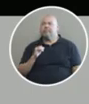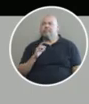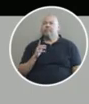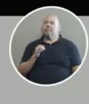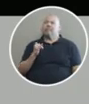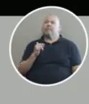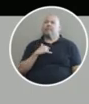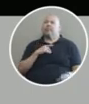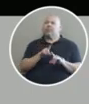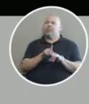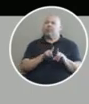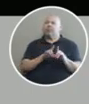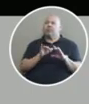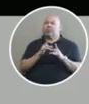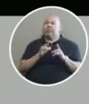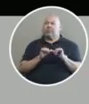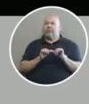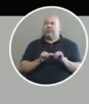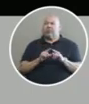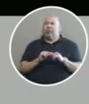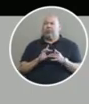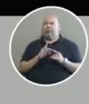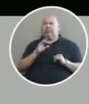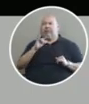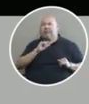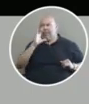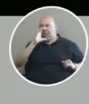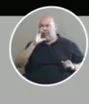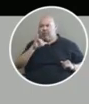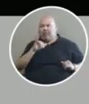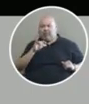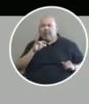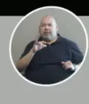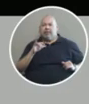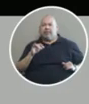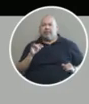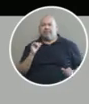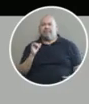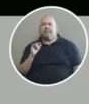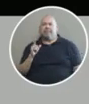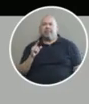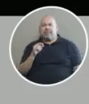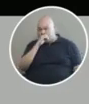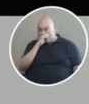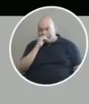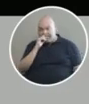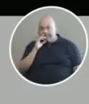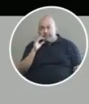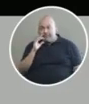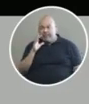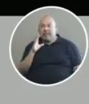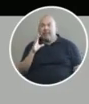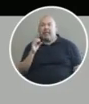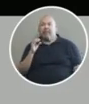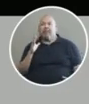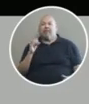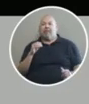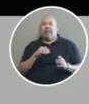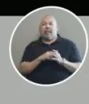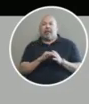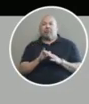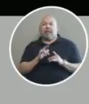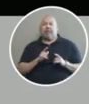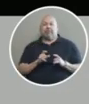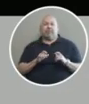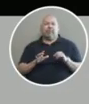Now, I can also just continue while IT is looking for that. Jessica, the presentation is up. $150,000 would then be